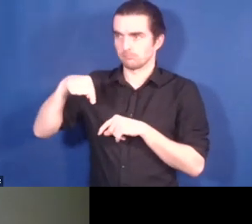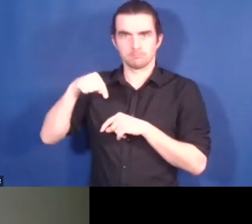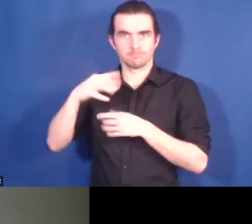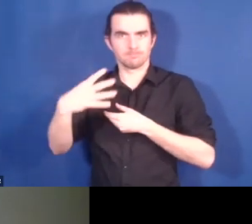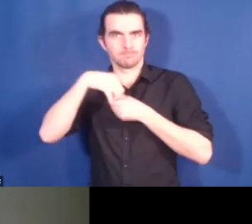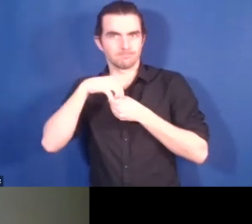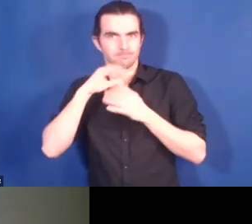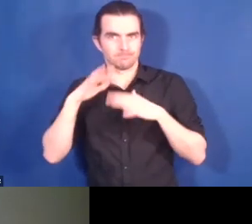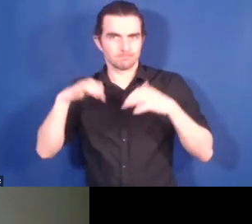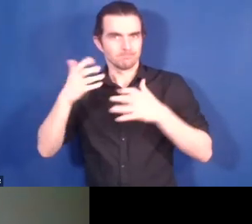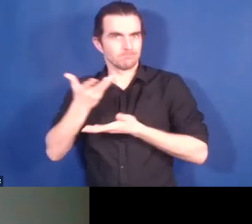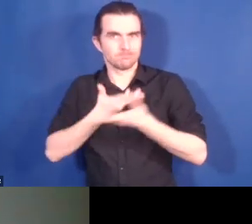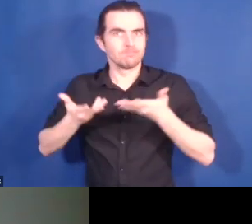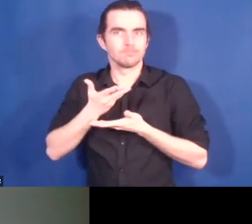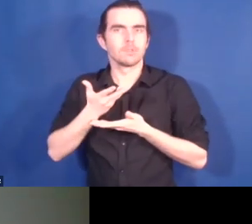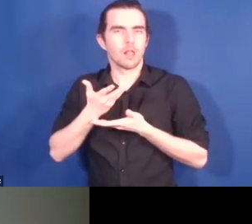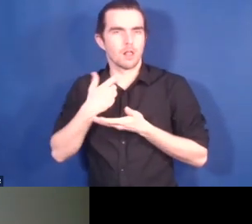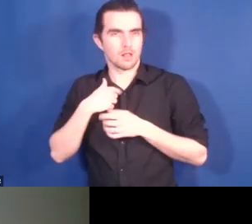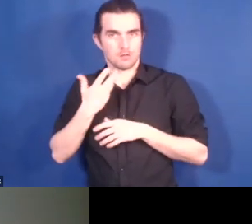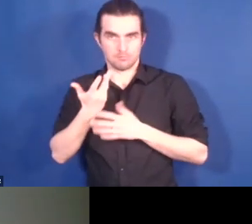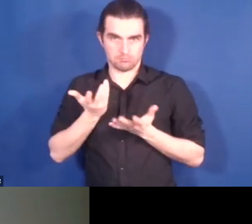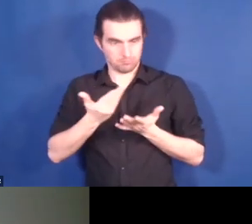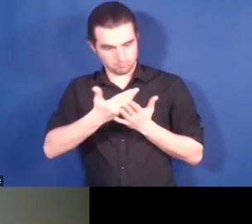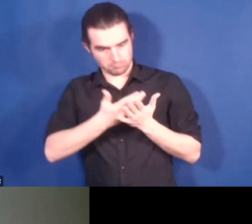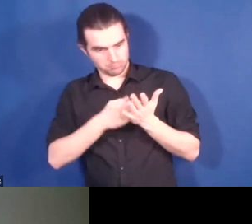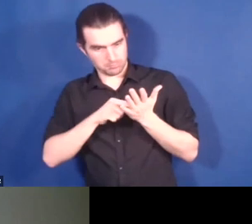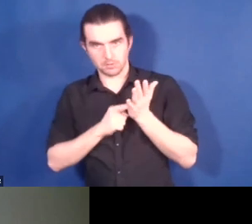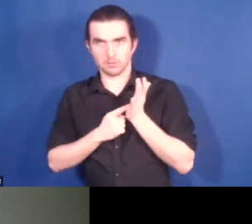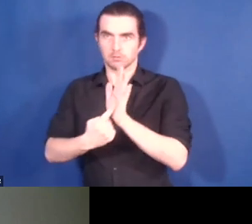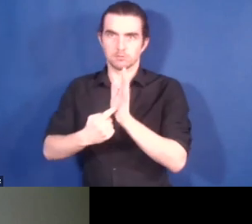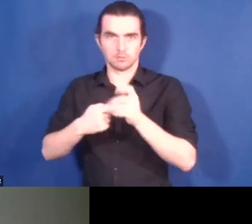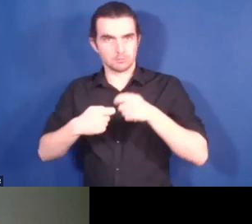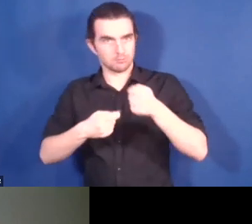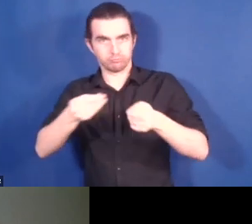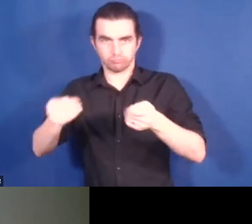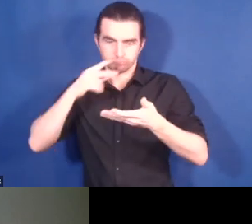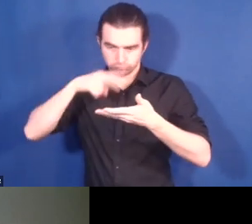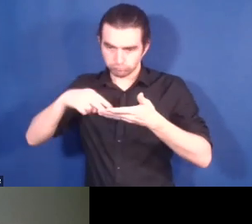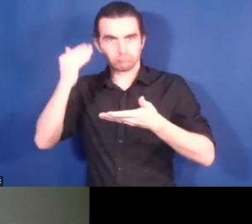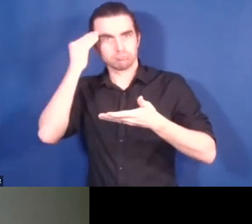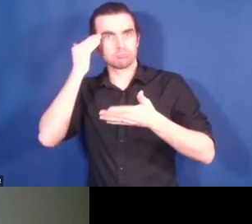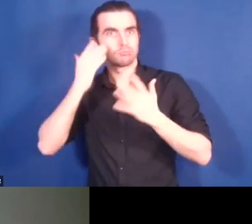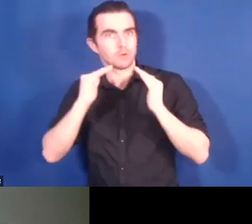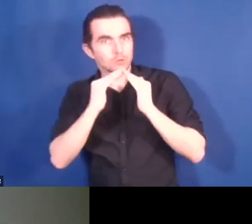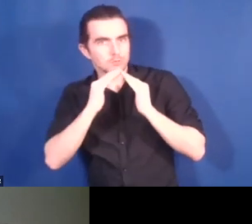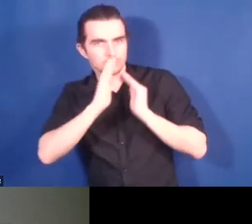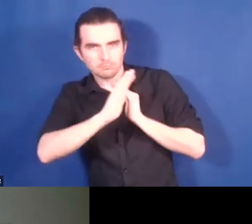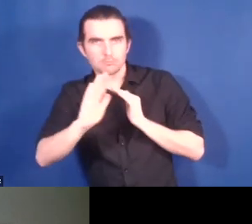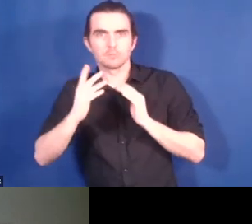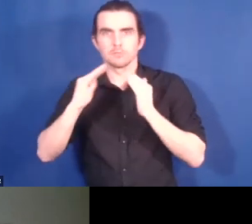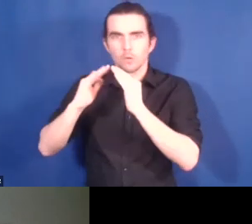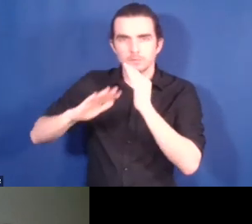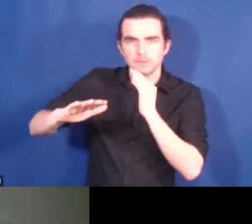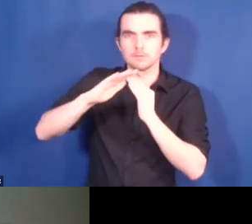the shelter clusters work, that is also worth taking a look at. Jeff, is there anything further you would like to speak